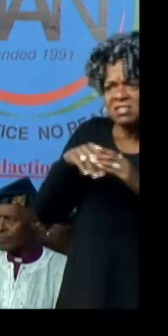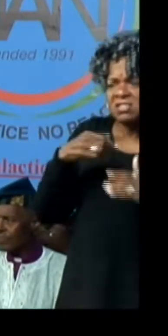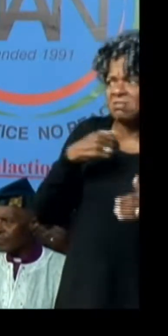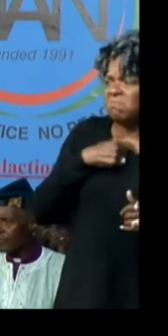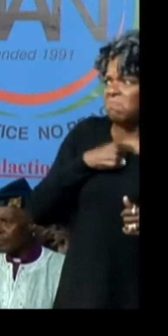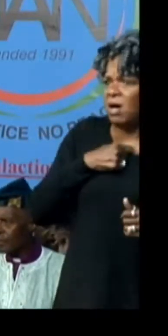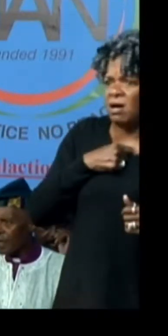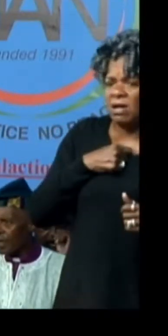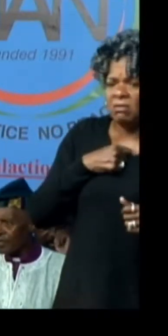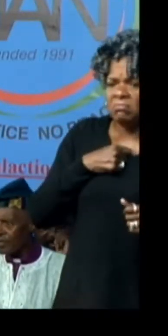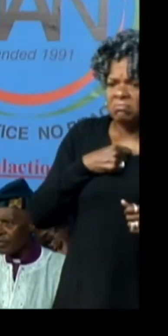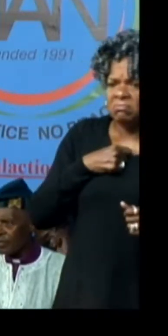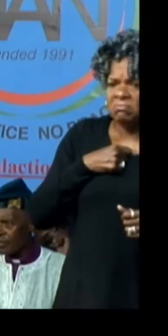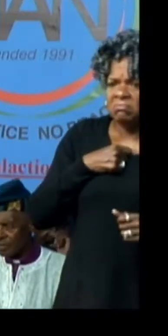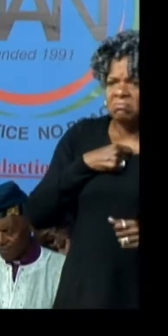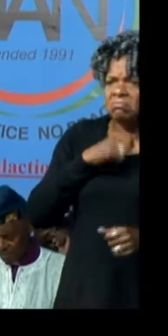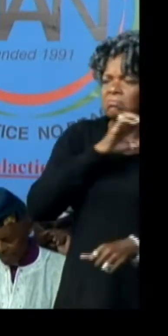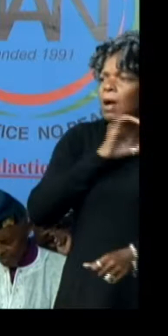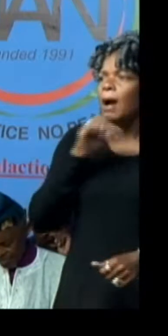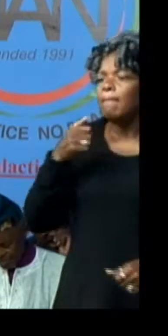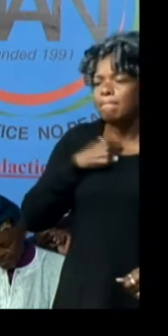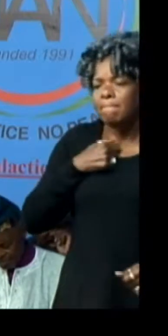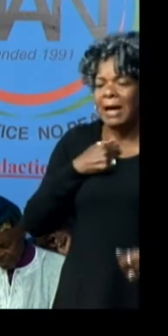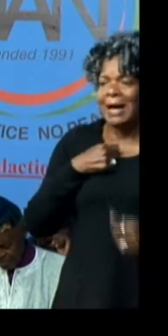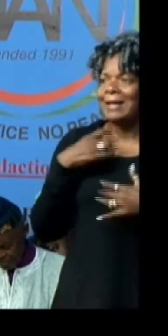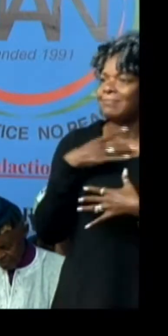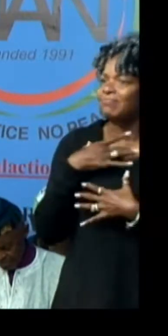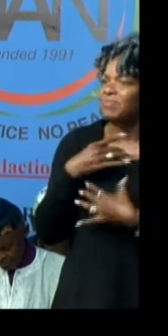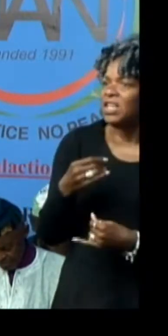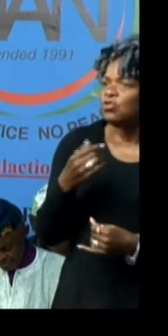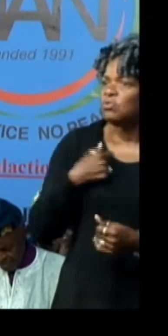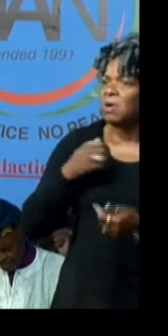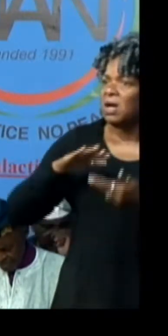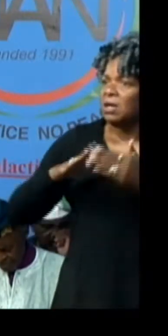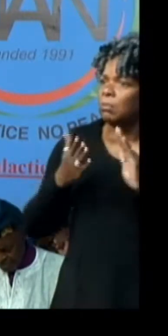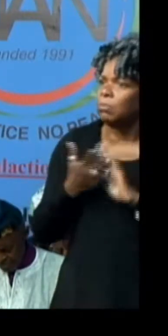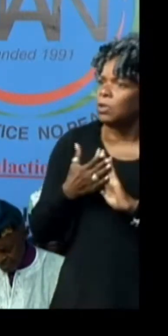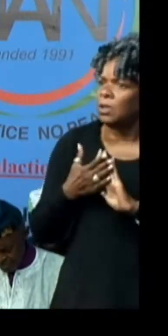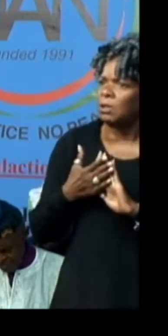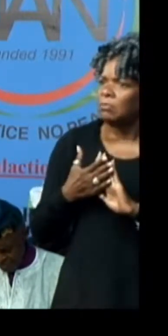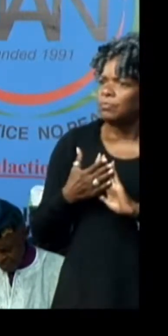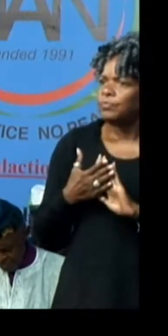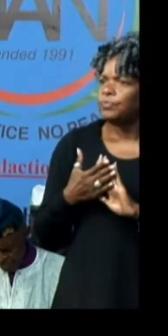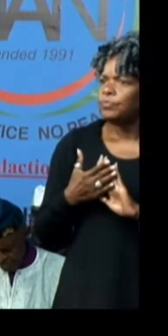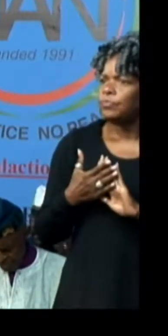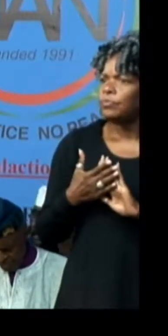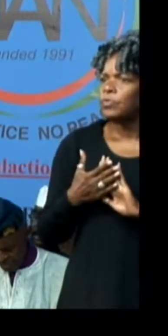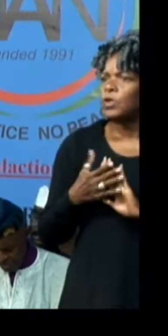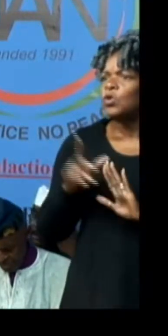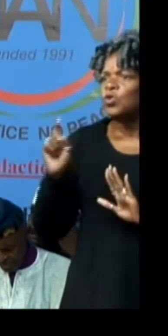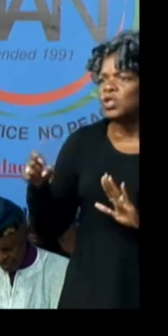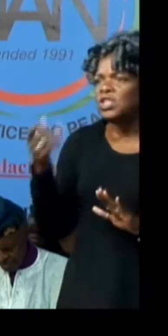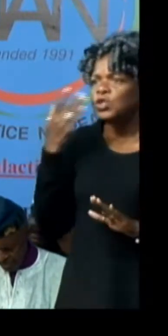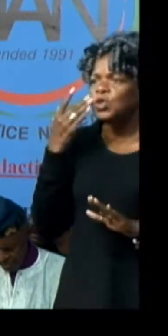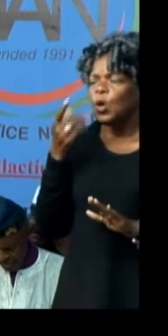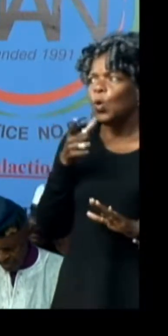the servant is the greatest in the kingdom. One of the reasons why every Saturday